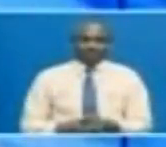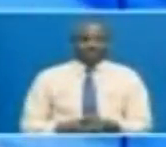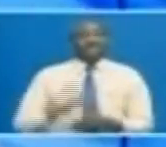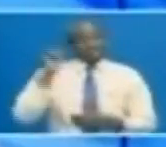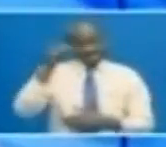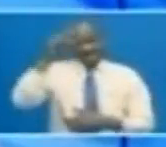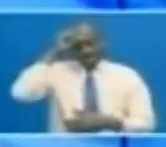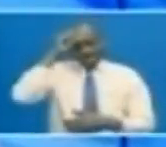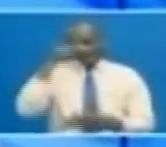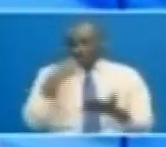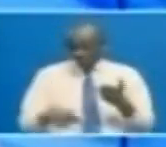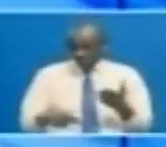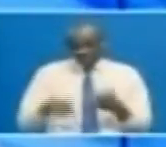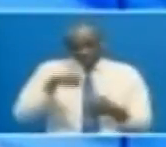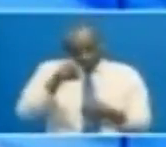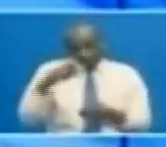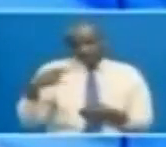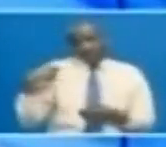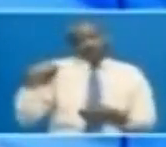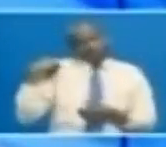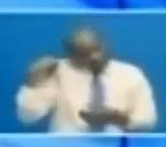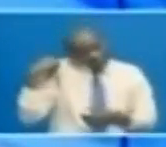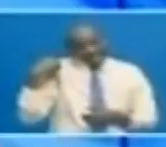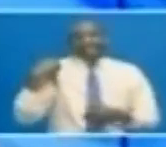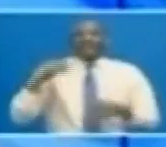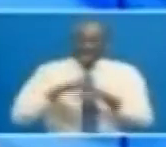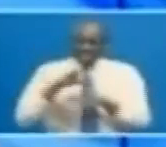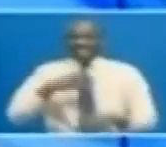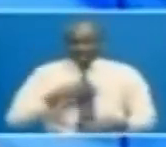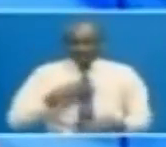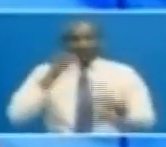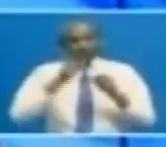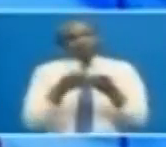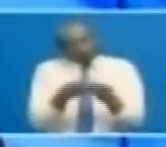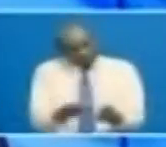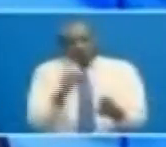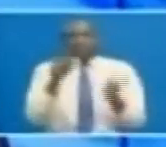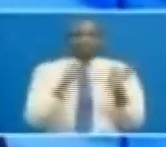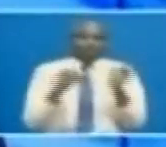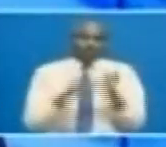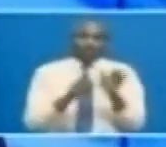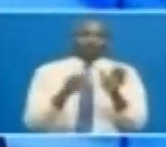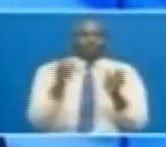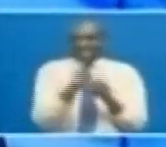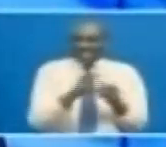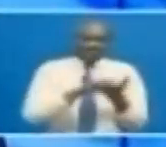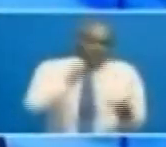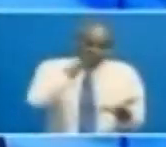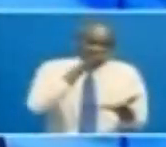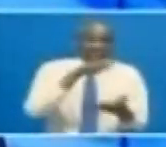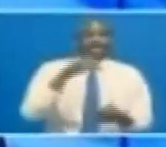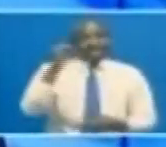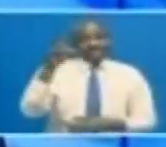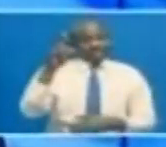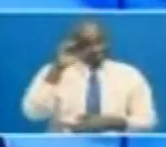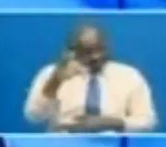The Kenyan government now says that voluntary early retirement is a solution to the bloated public wage bill. The chair of the Public Service Commission,